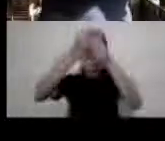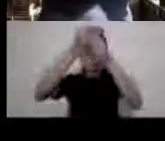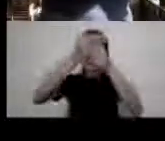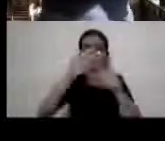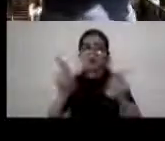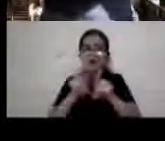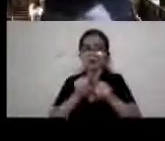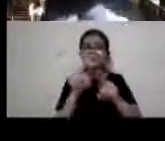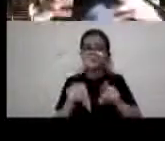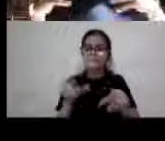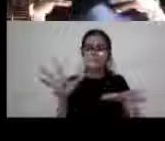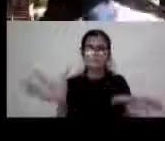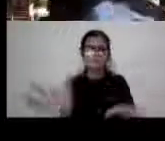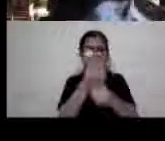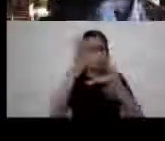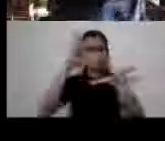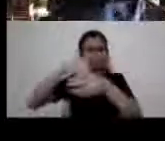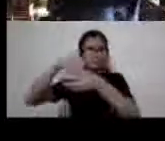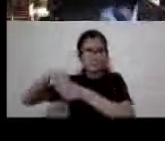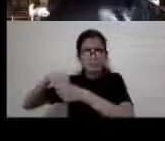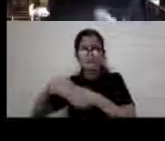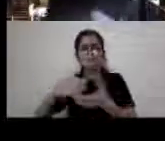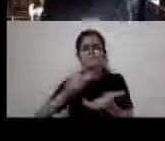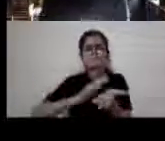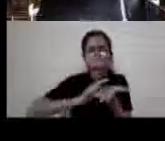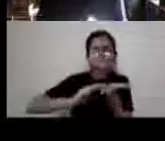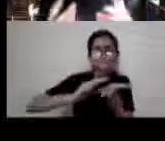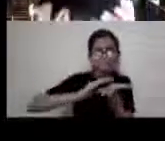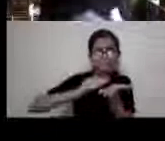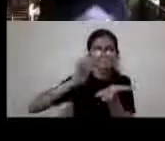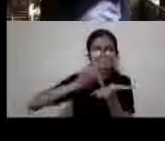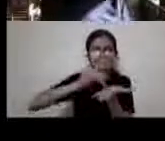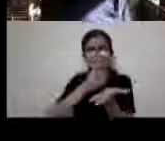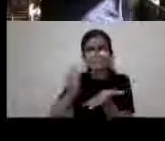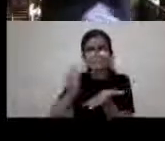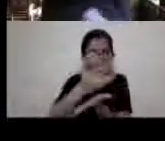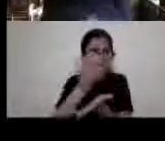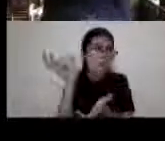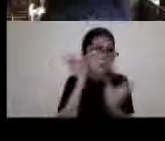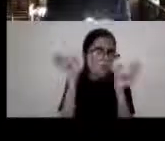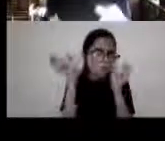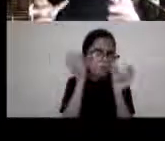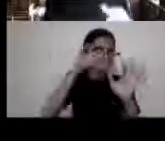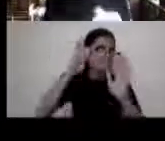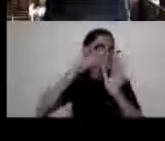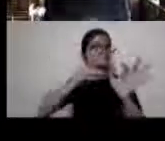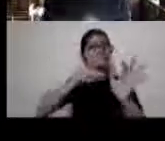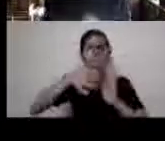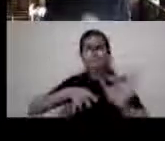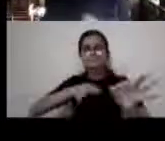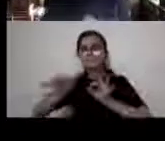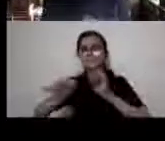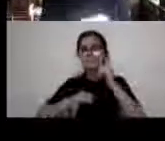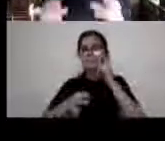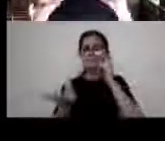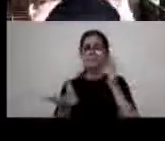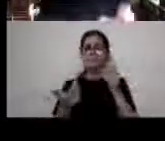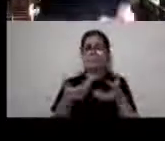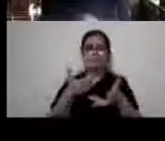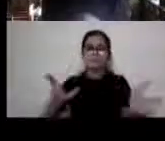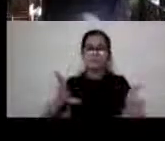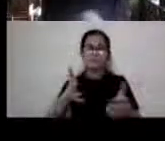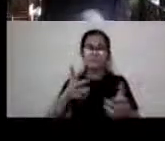We are combining tactile maps, a lot of audio descriptions with tangible objects, and